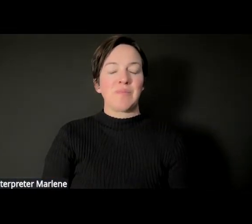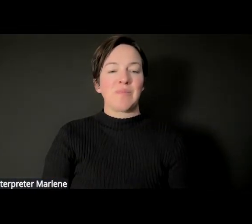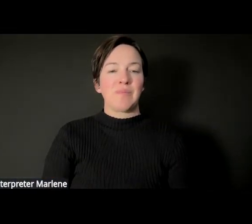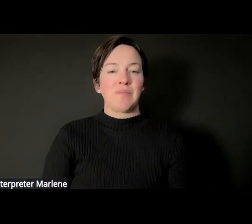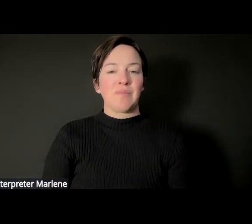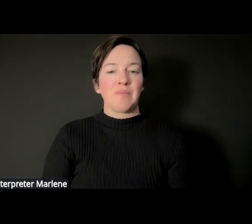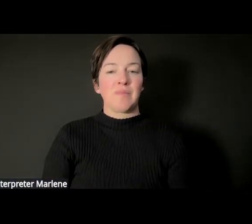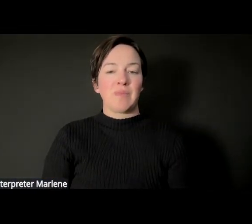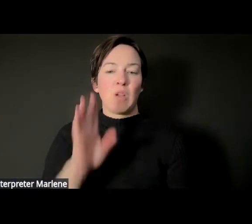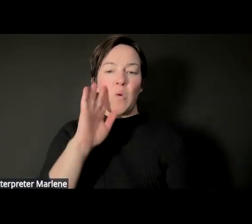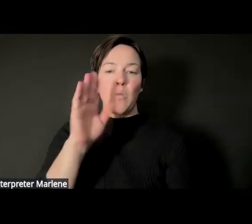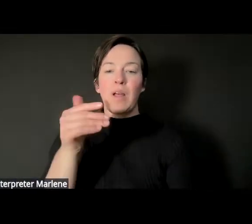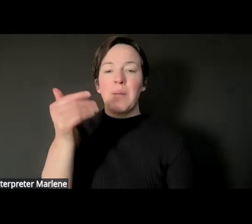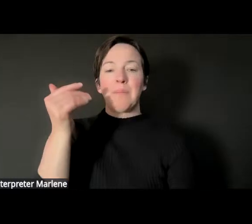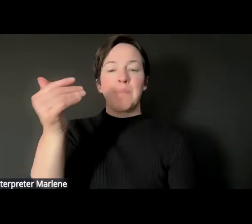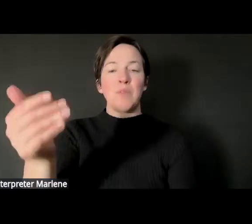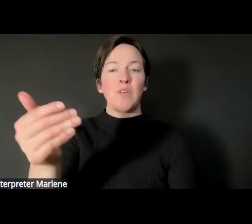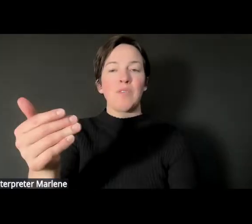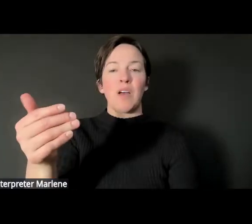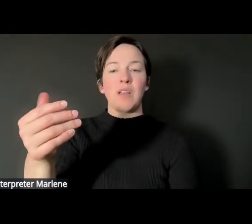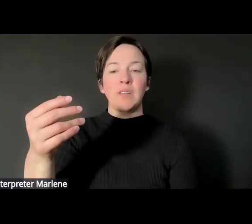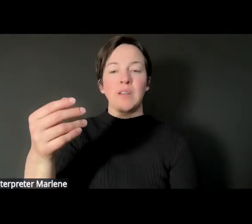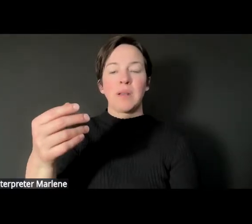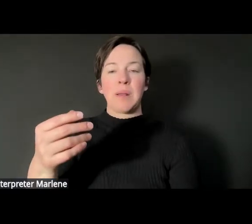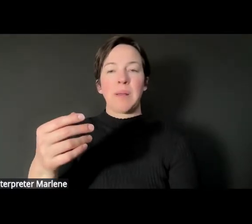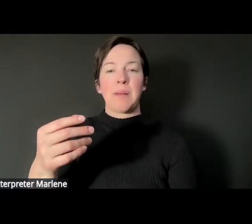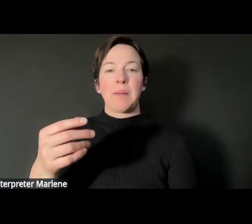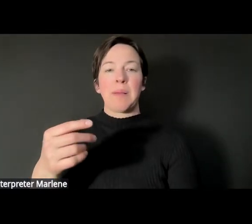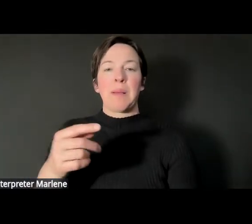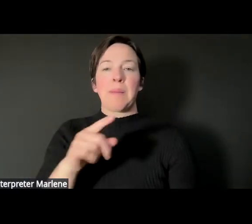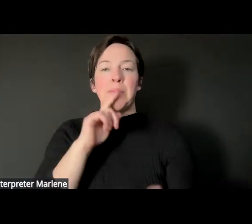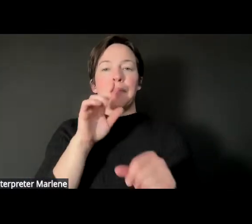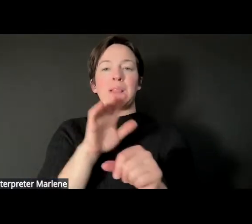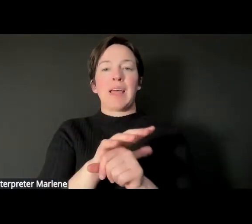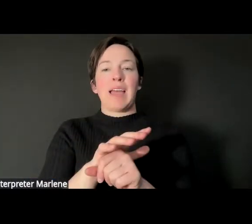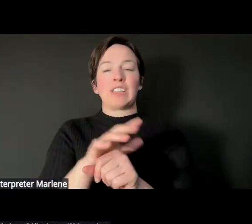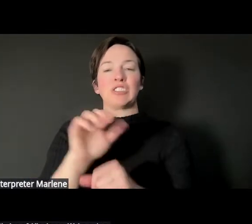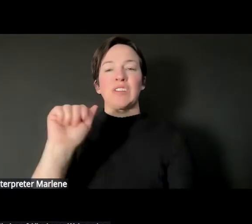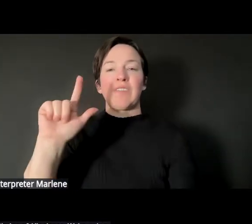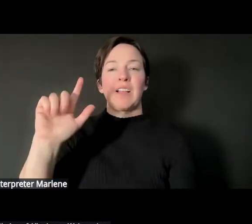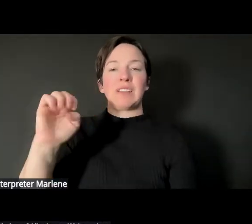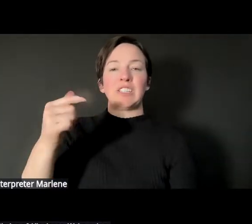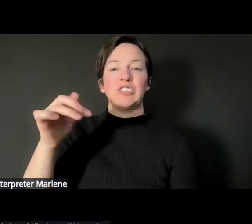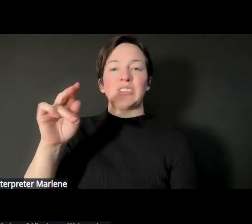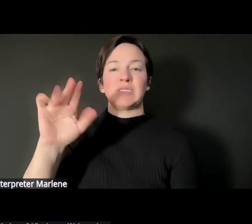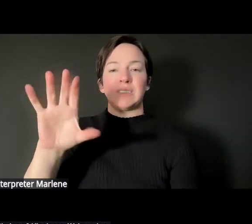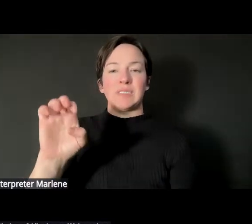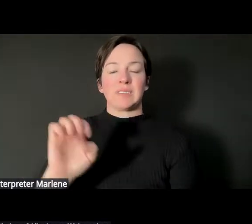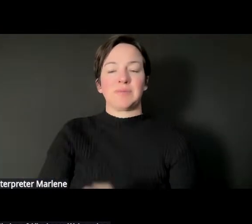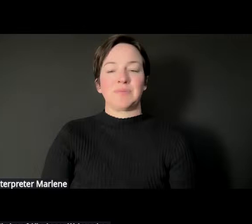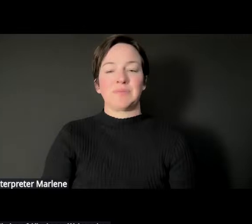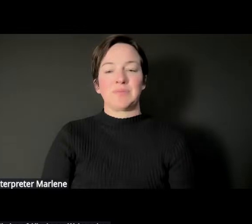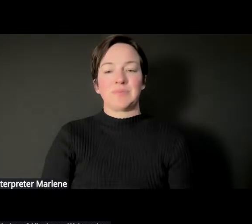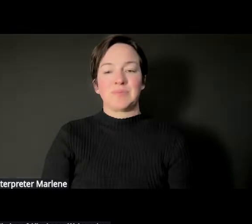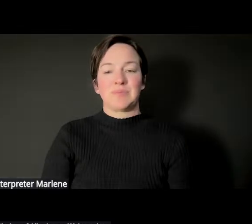We're going to move on to H, Pledge of Allegiance, and we're going to ask the student board members to lead us.